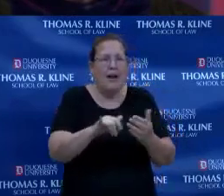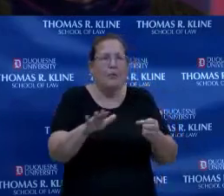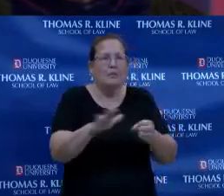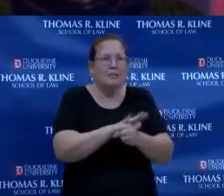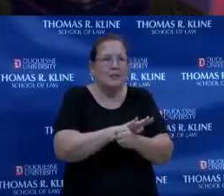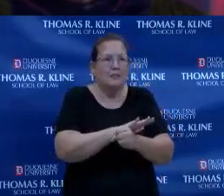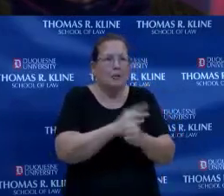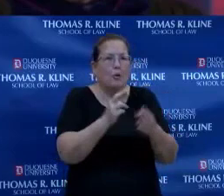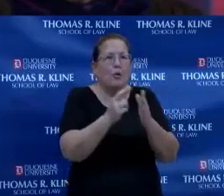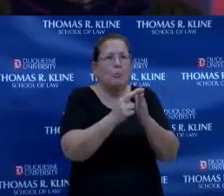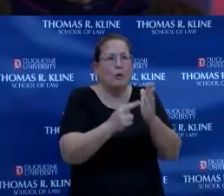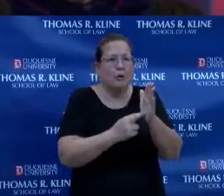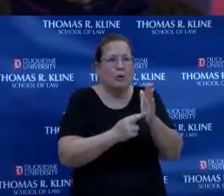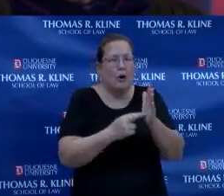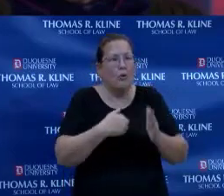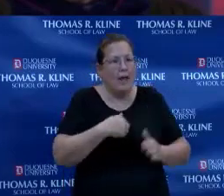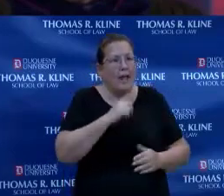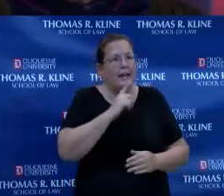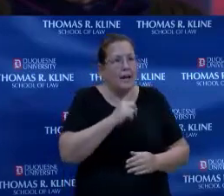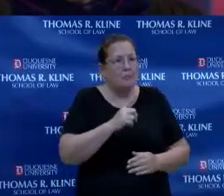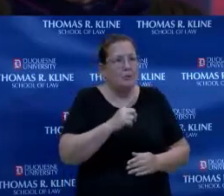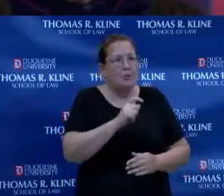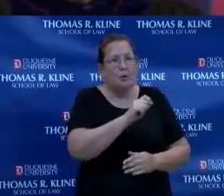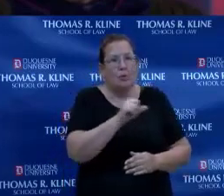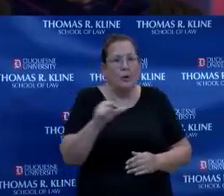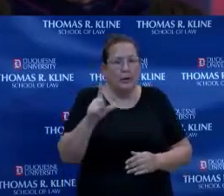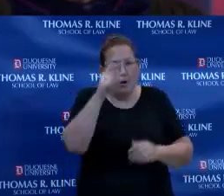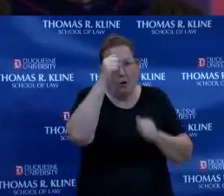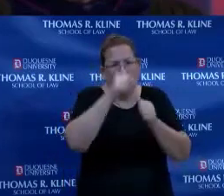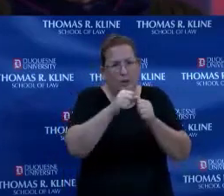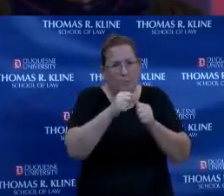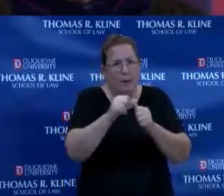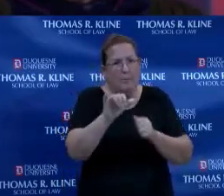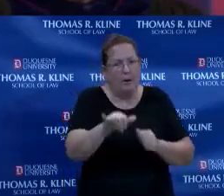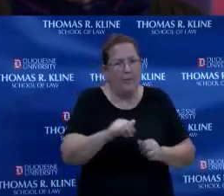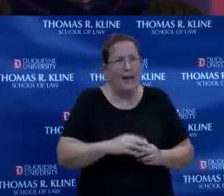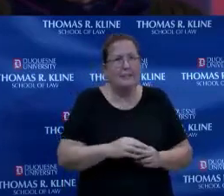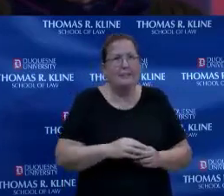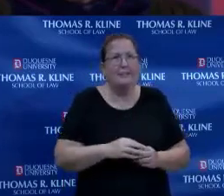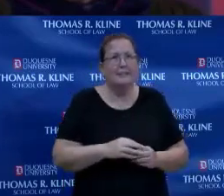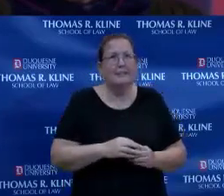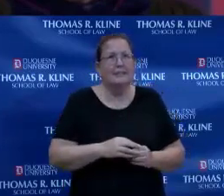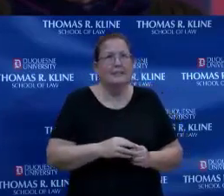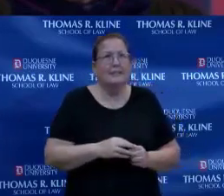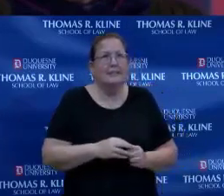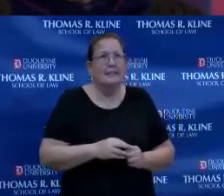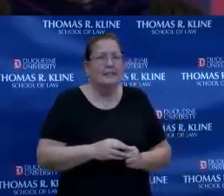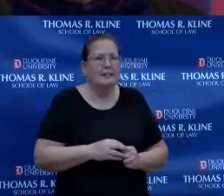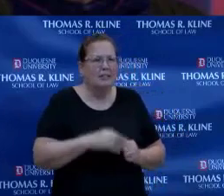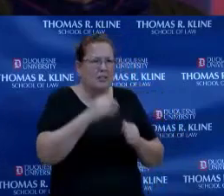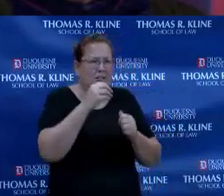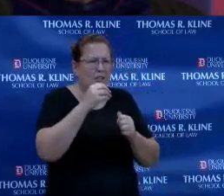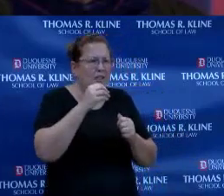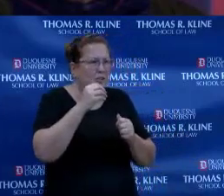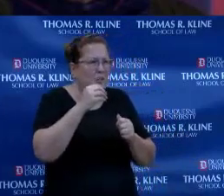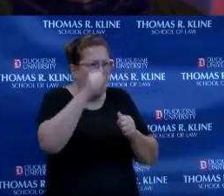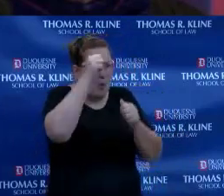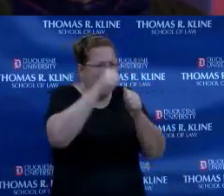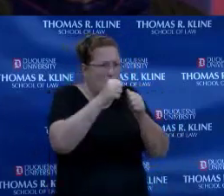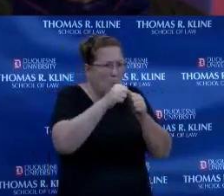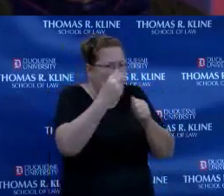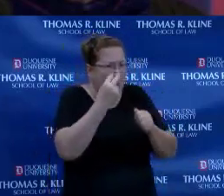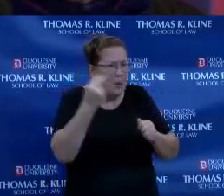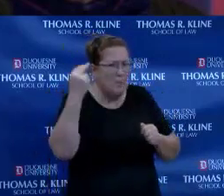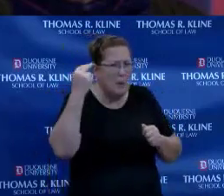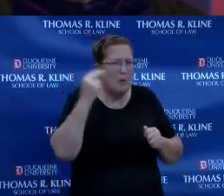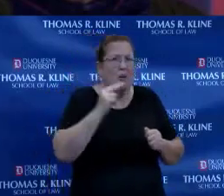I'm sure we all remember our first cold call. Imagine answering questions with a mask on and talking